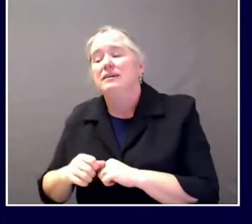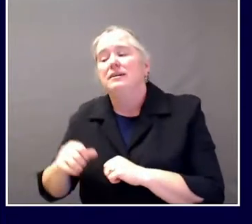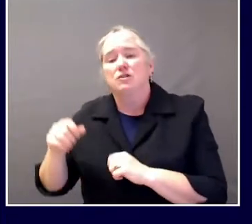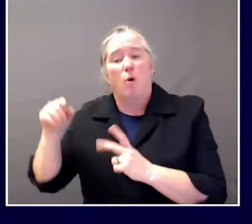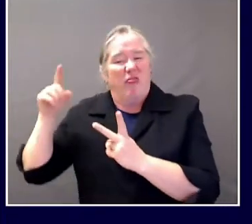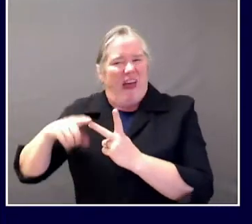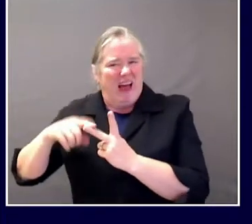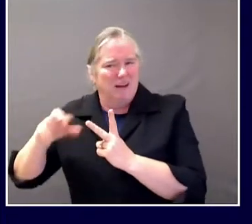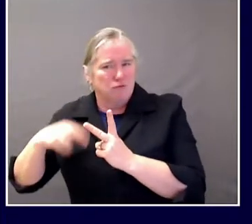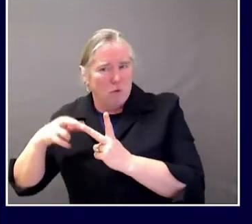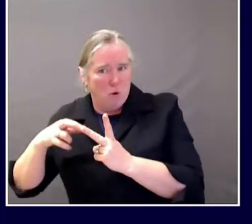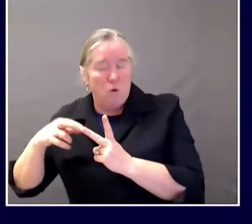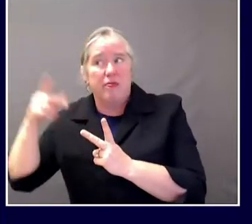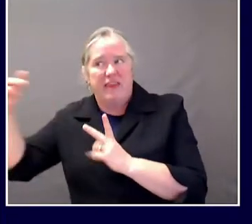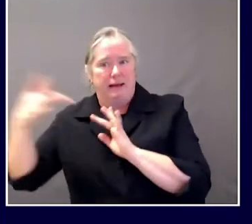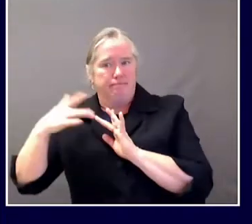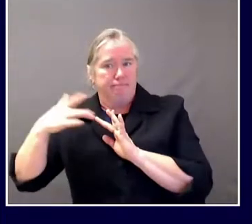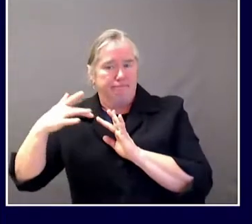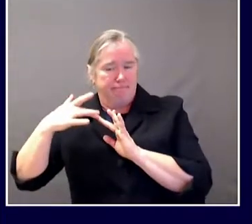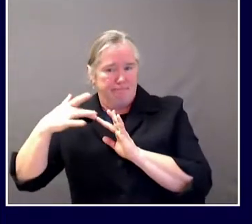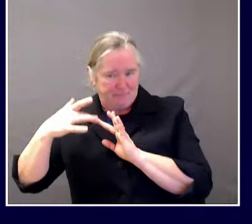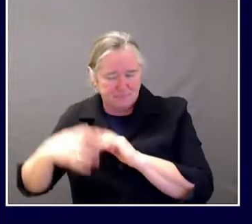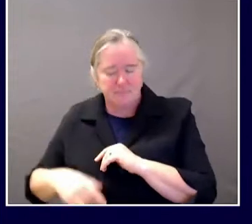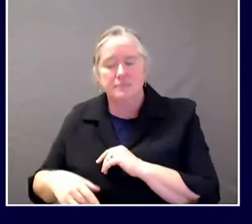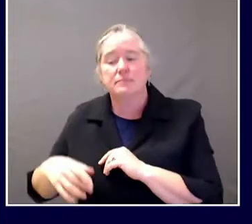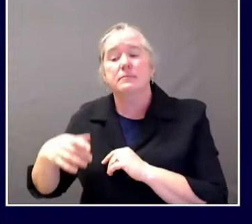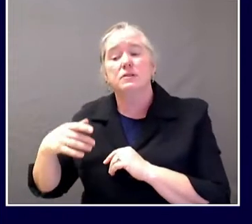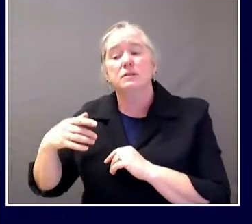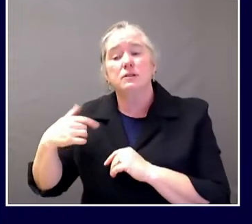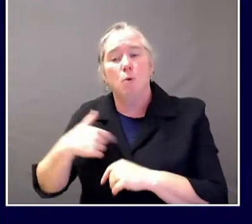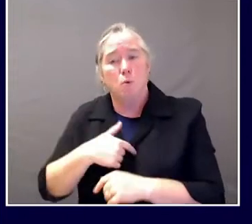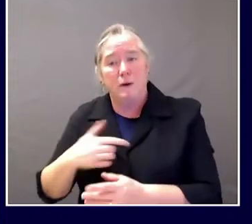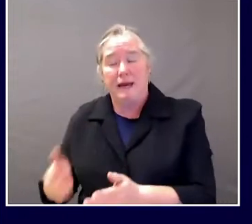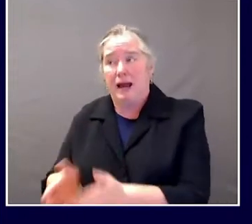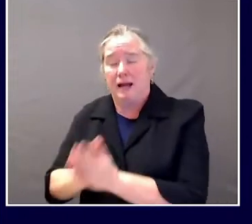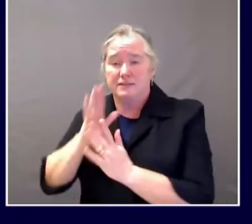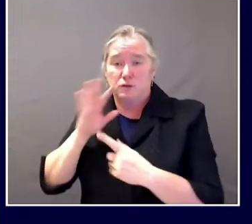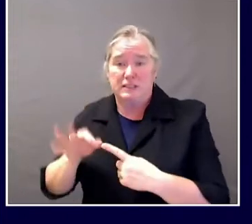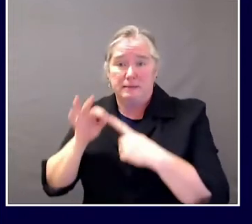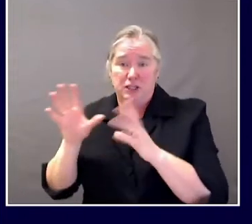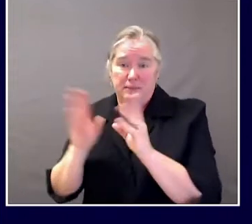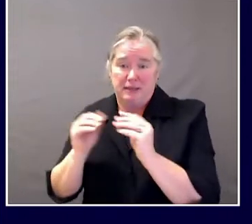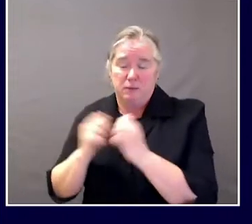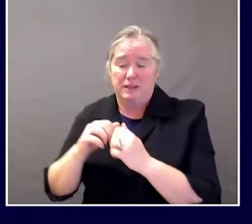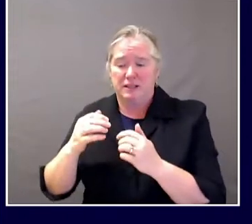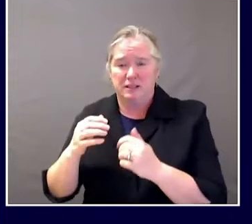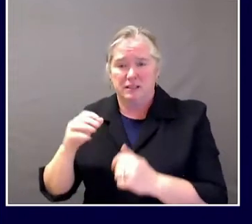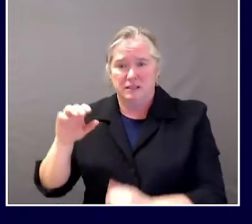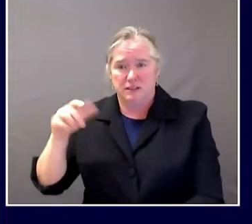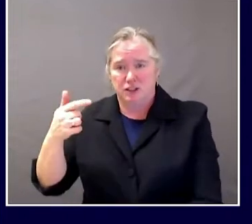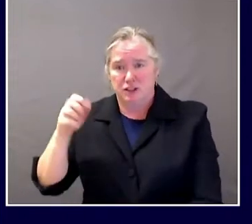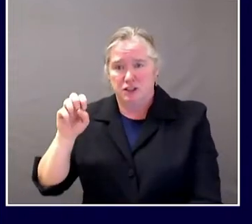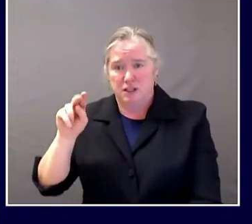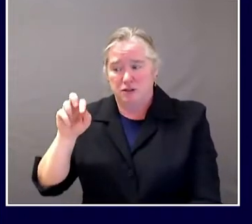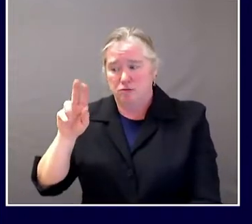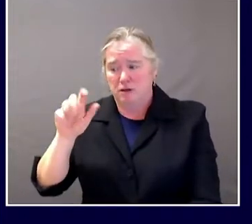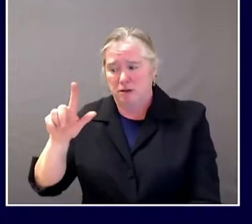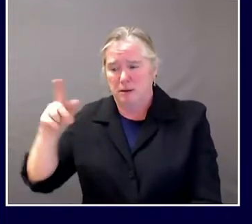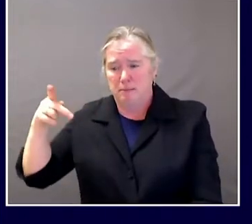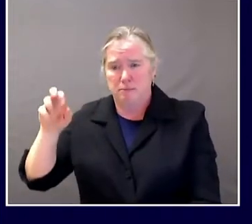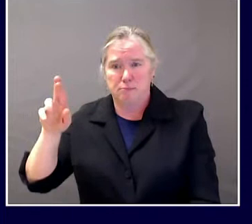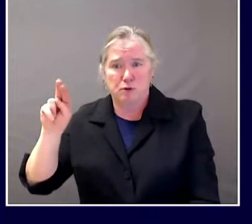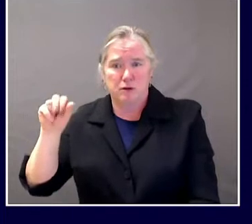actually requested a special meeting with with General Perna, I believe maybe even tonight, to talk more about